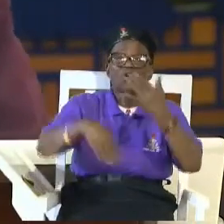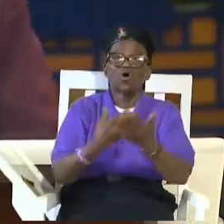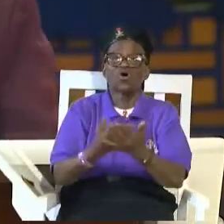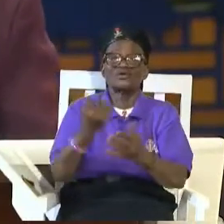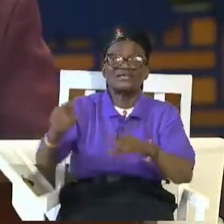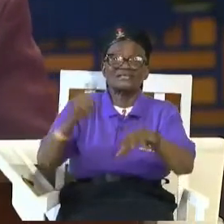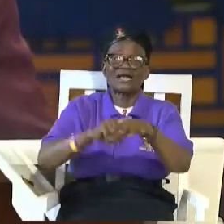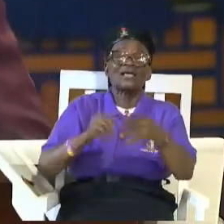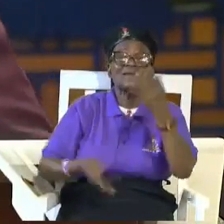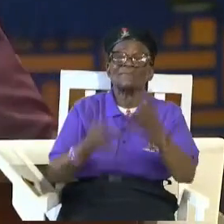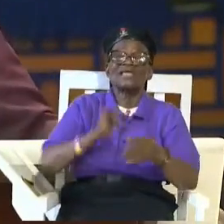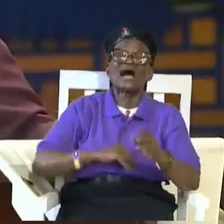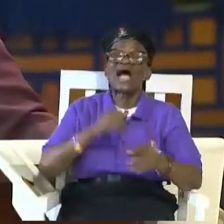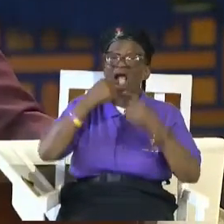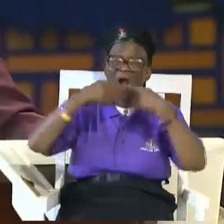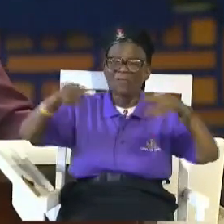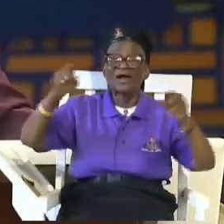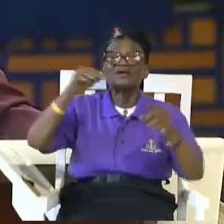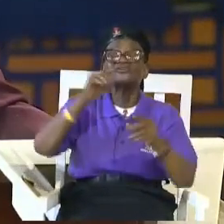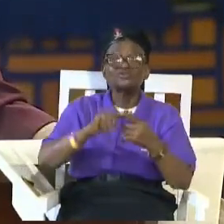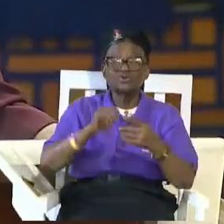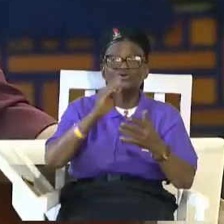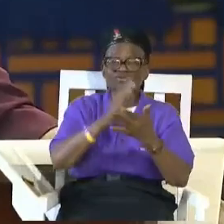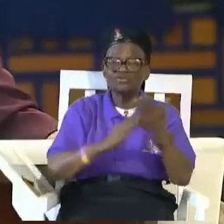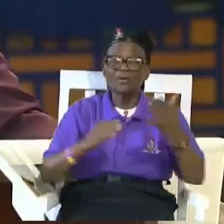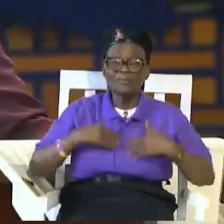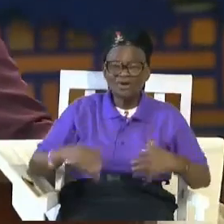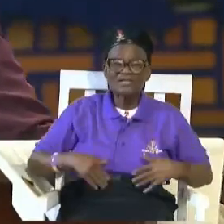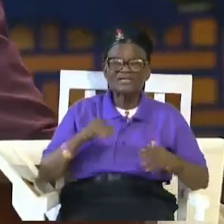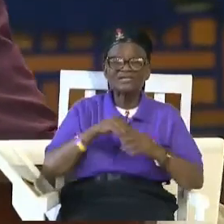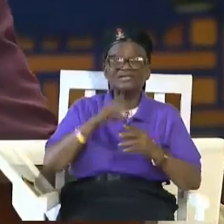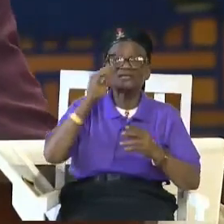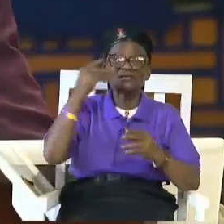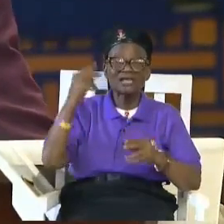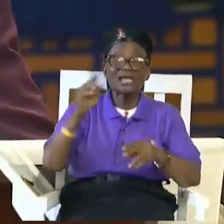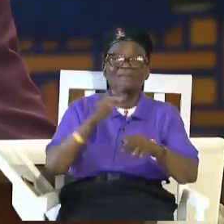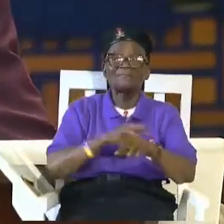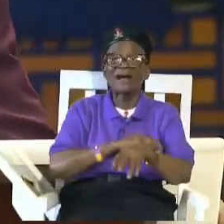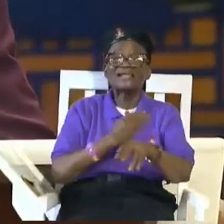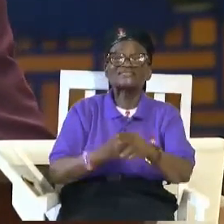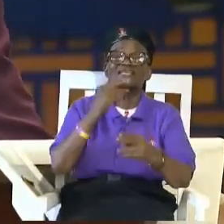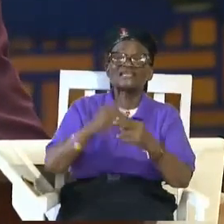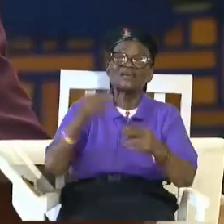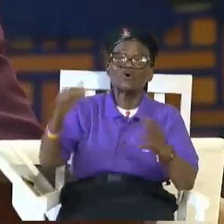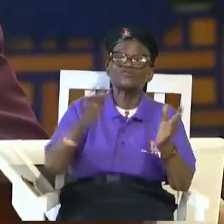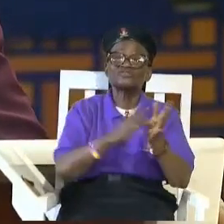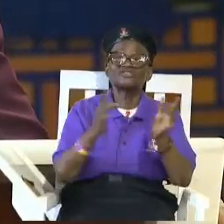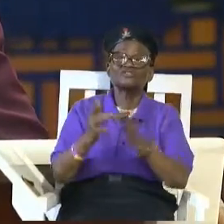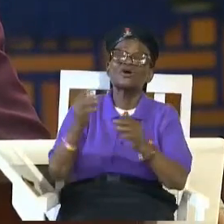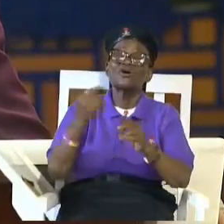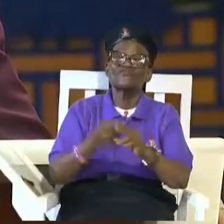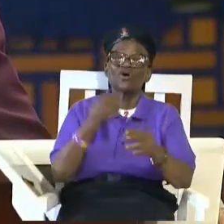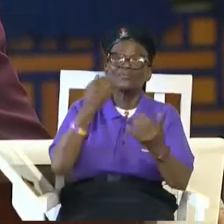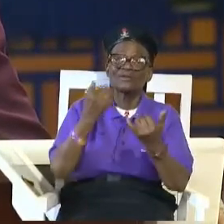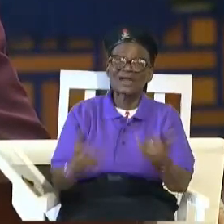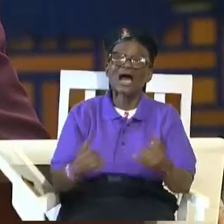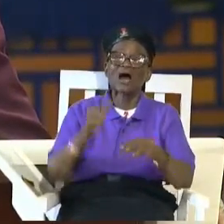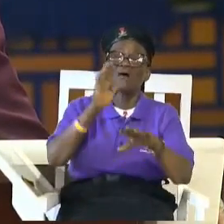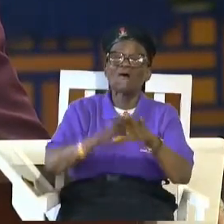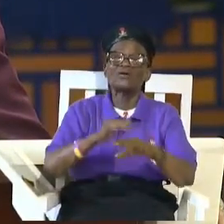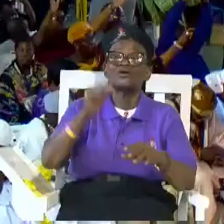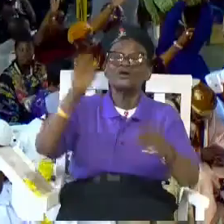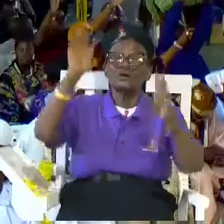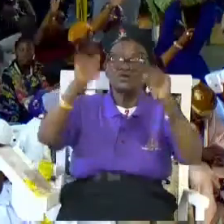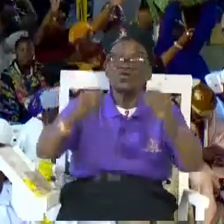May I decree to somebody in the mighty name of Jesus, from tonight onward, No